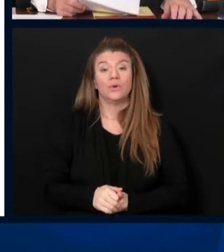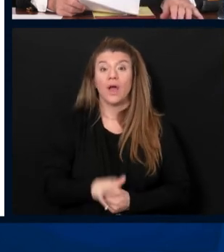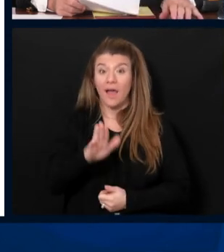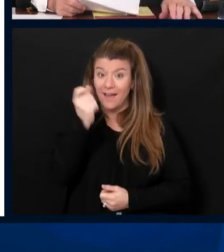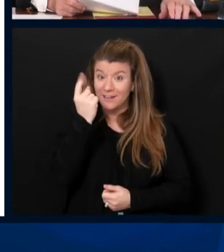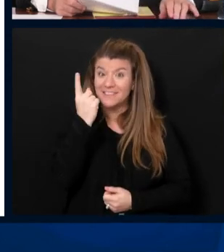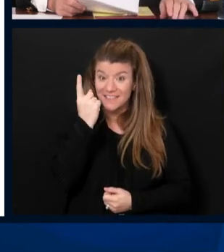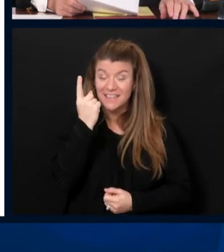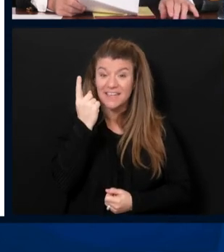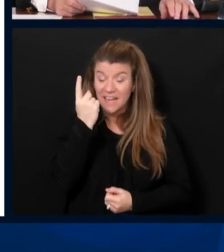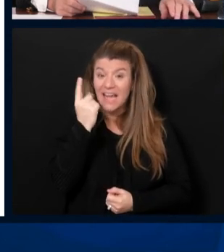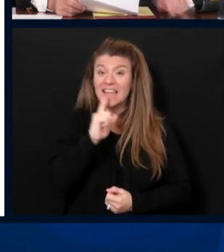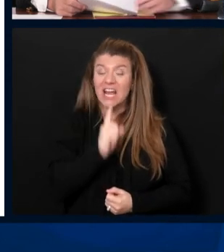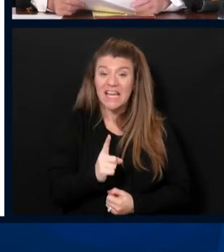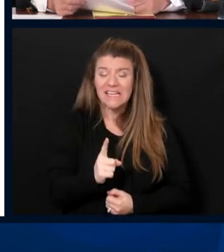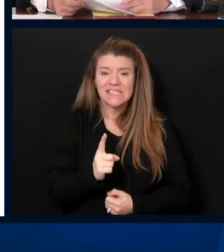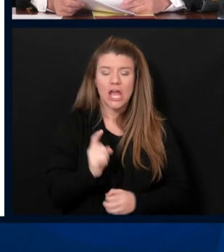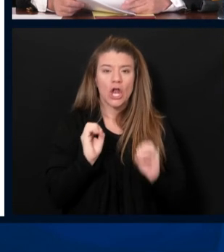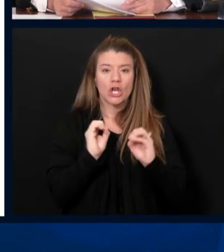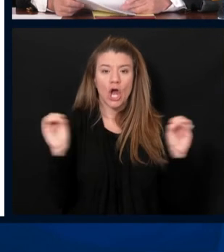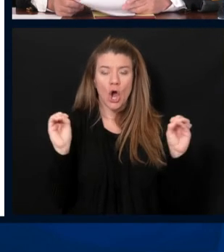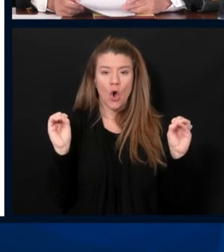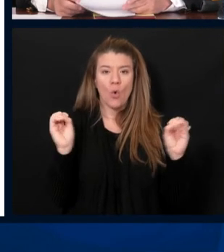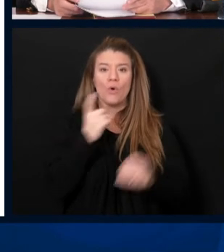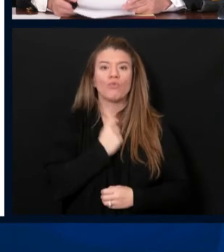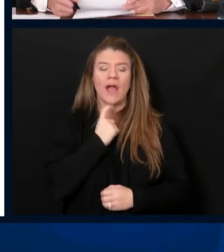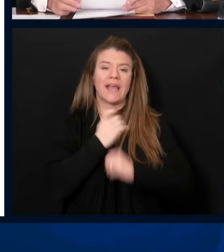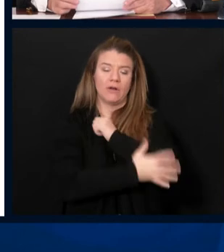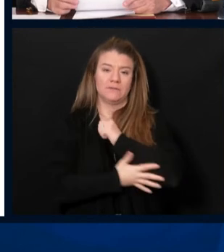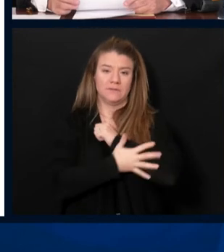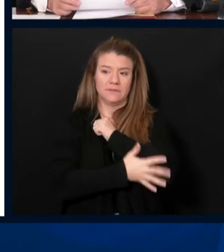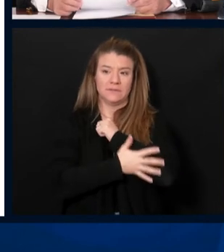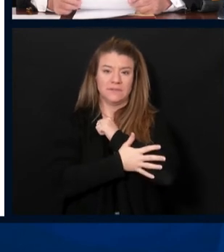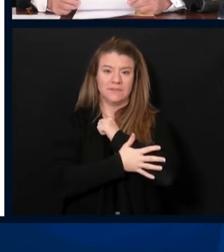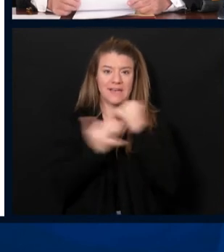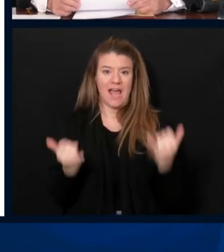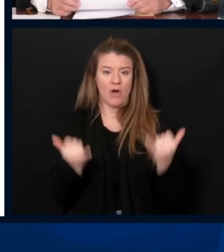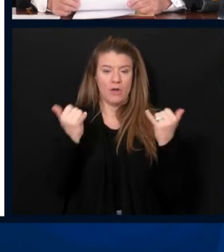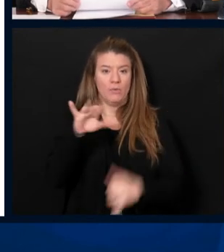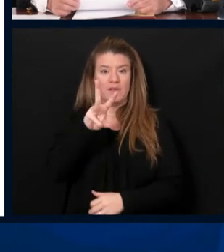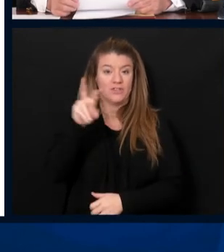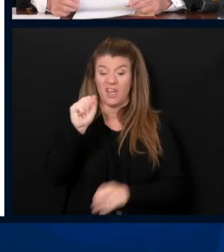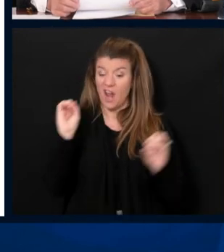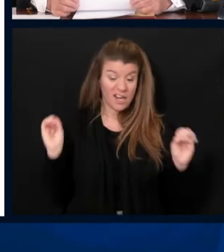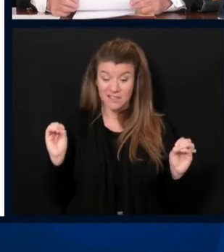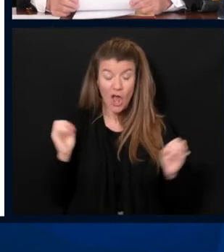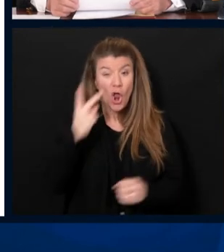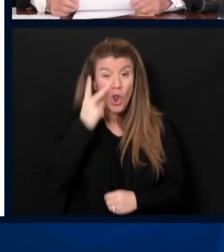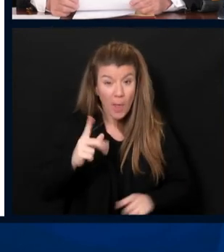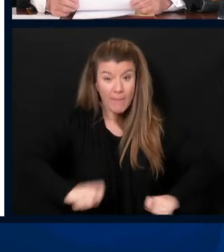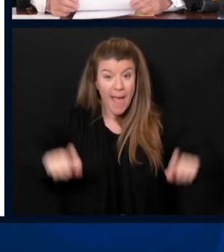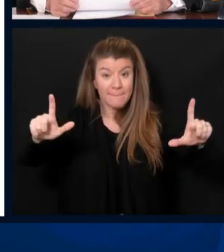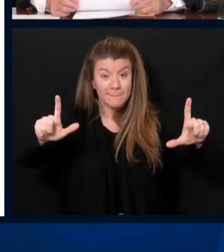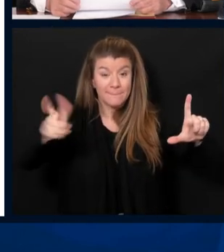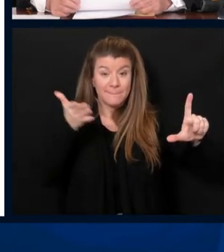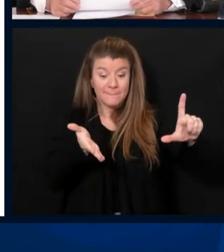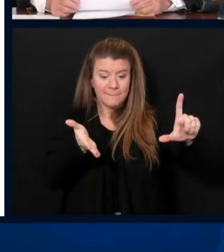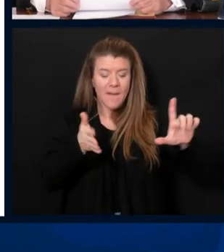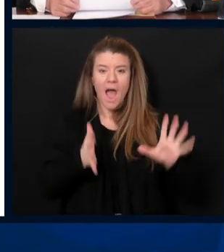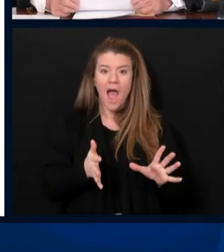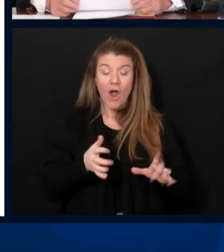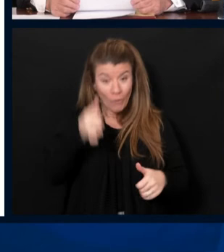this, there is no red counties in West Virginia now. Look at our map and think what